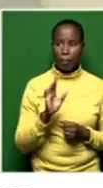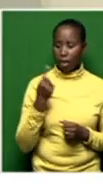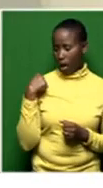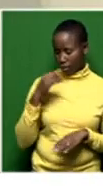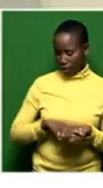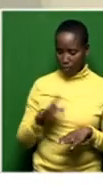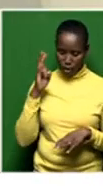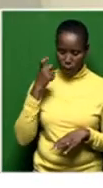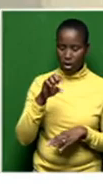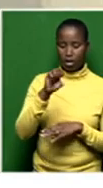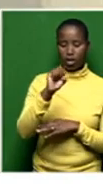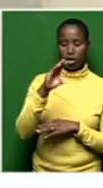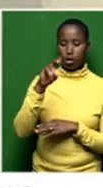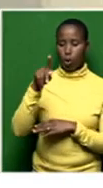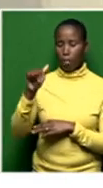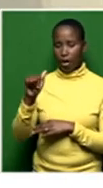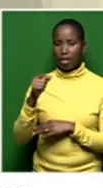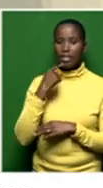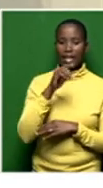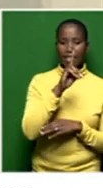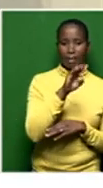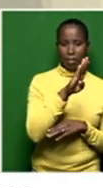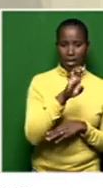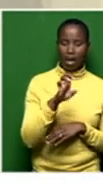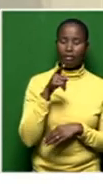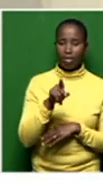was SCOPA when the DPE was given an account of